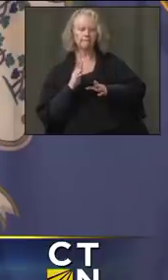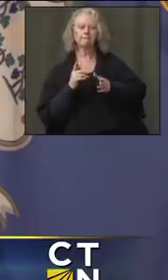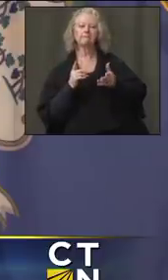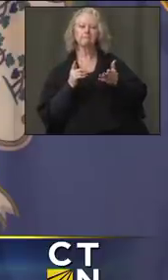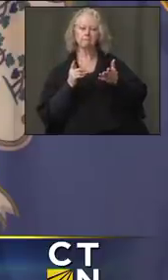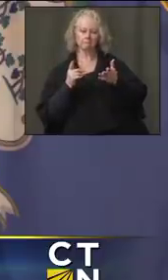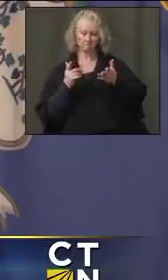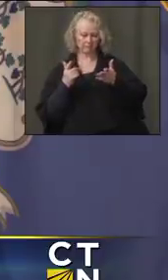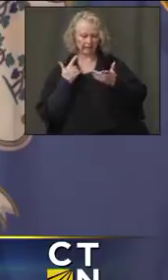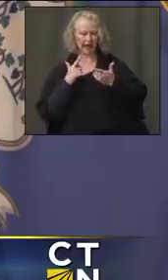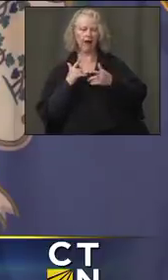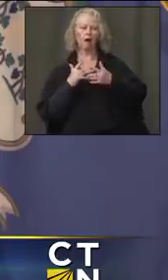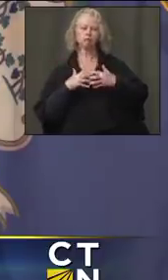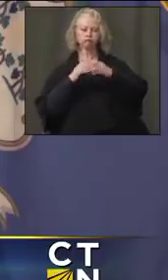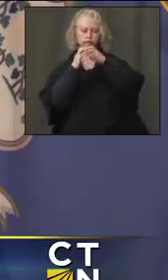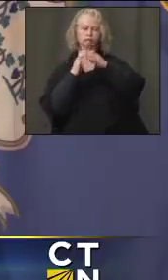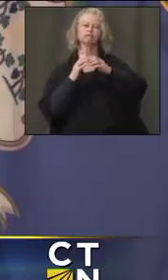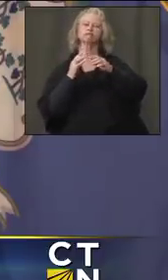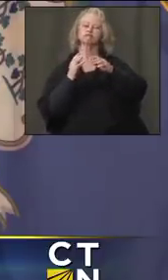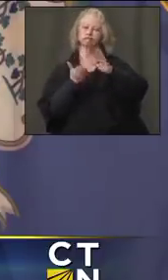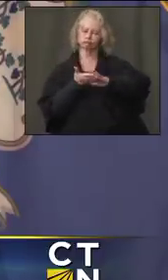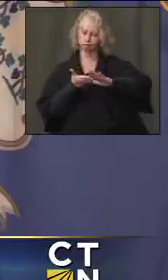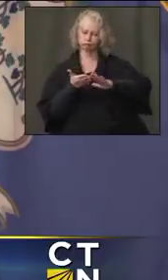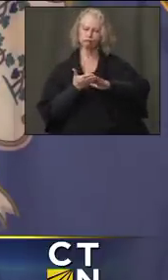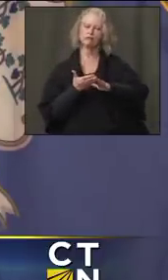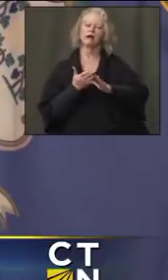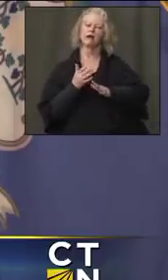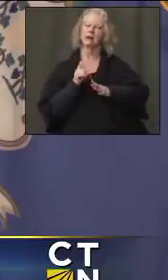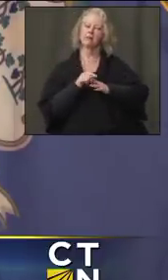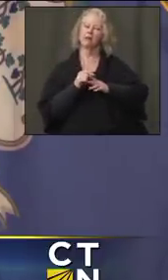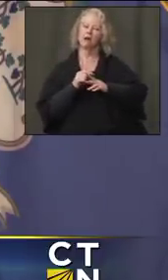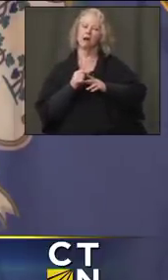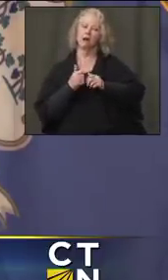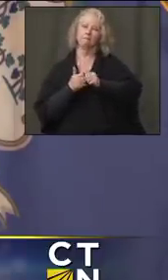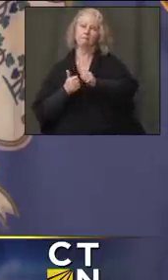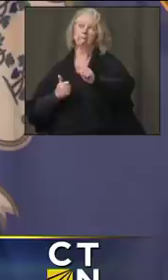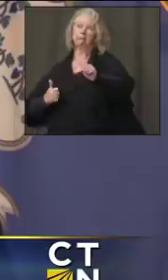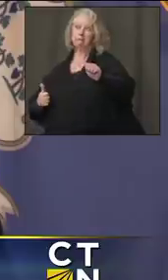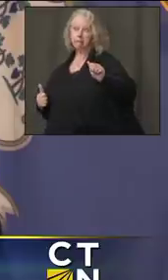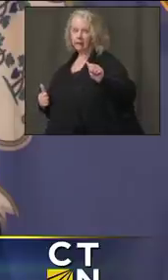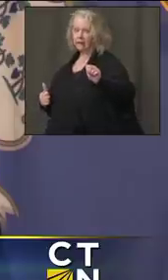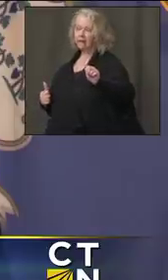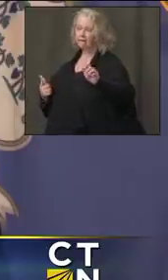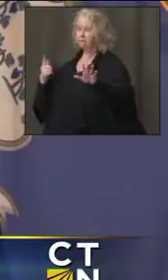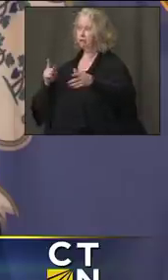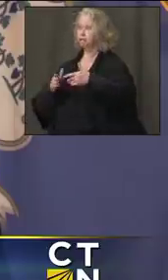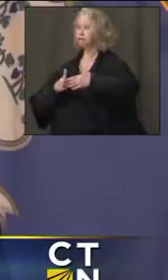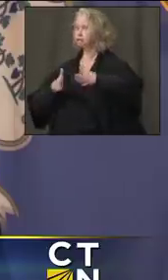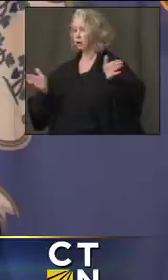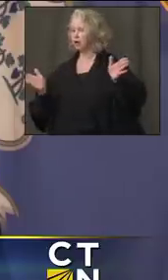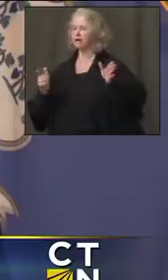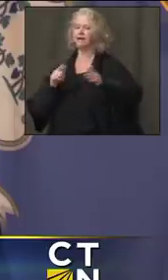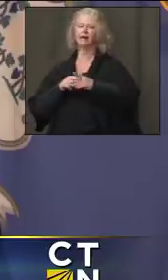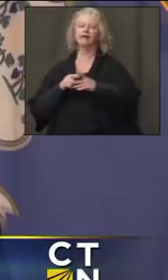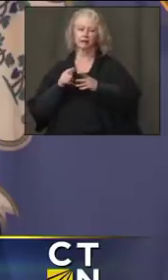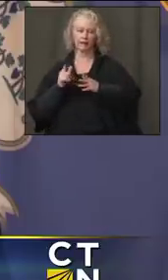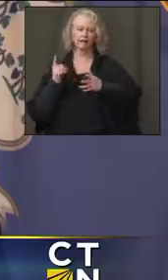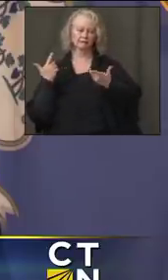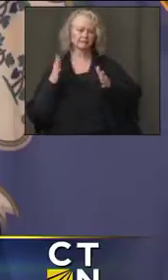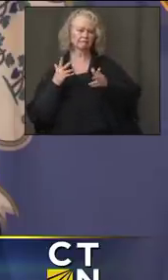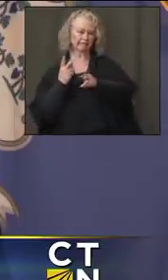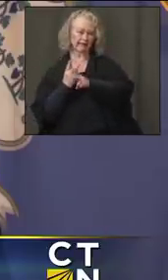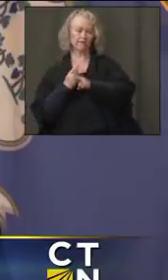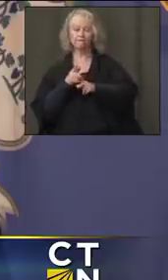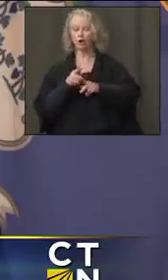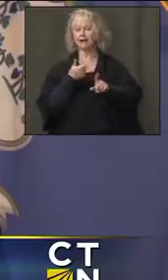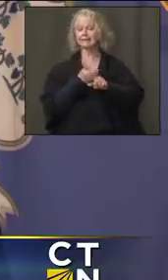you. We got most of the backlog taken care of for the general, and for the self-employed, we're going to have that taken care of very